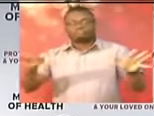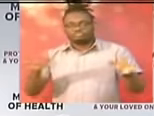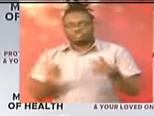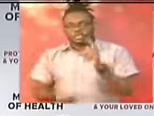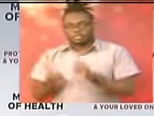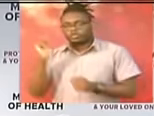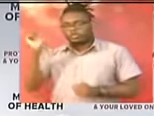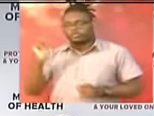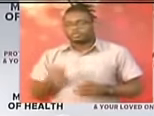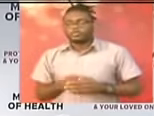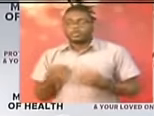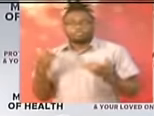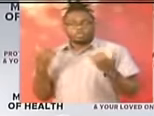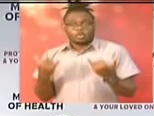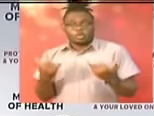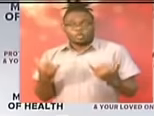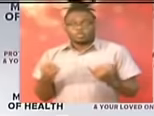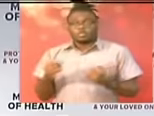morning.